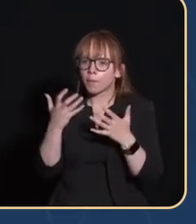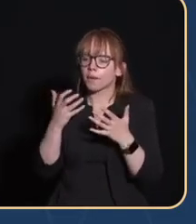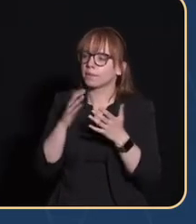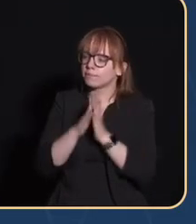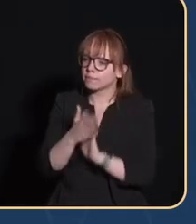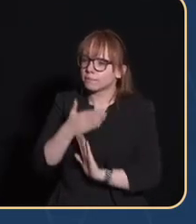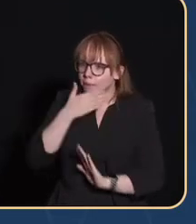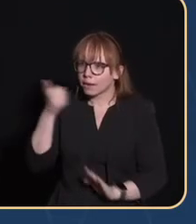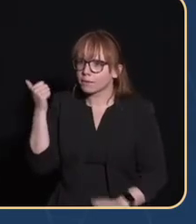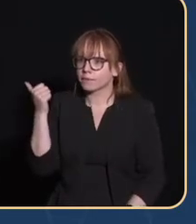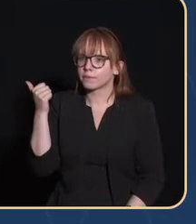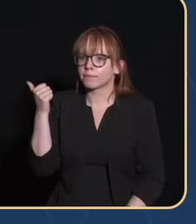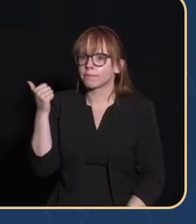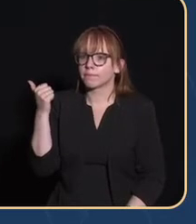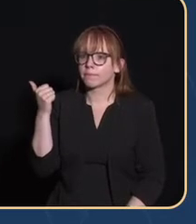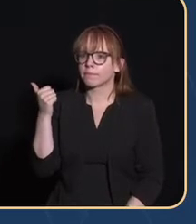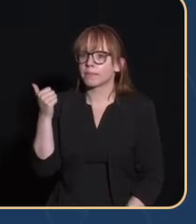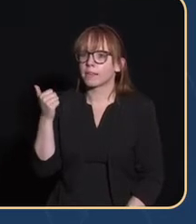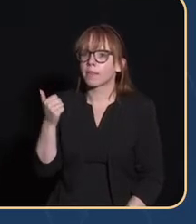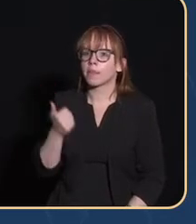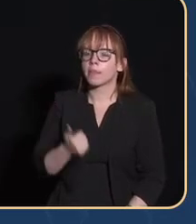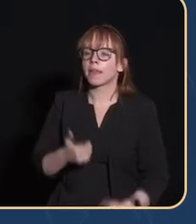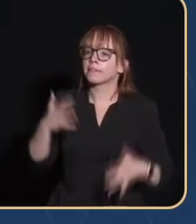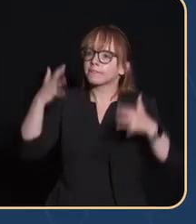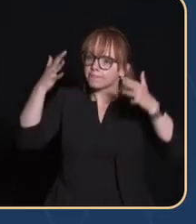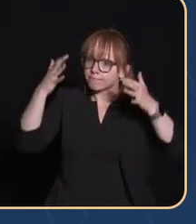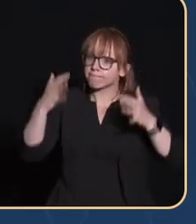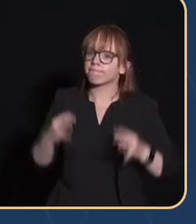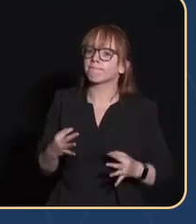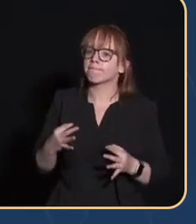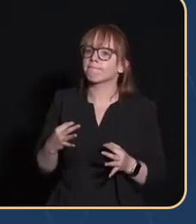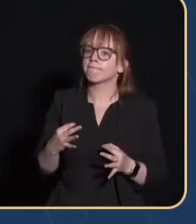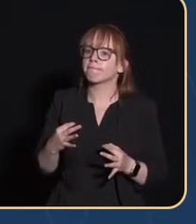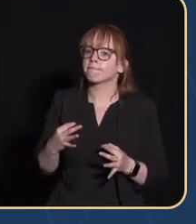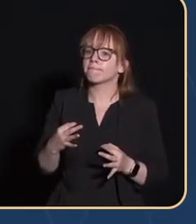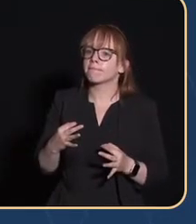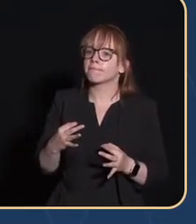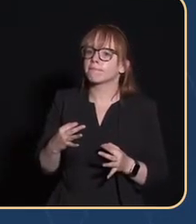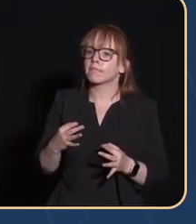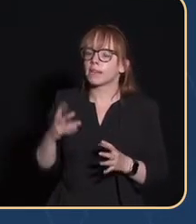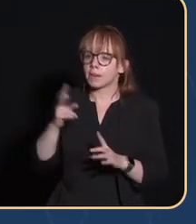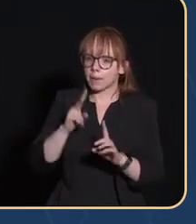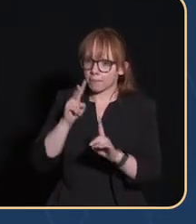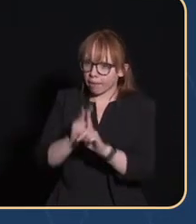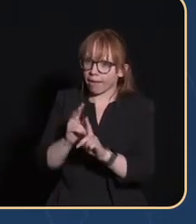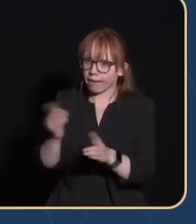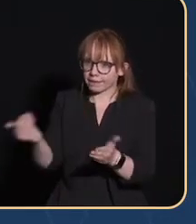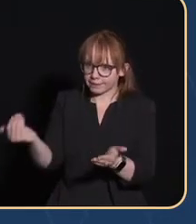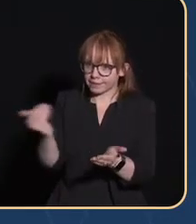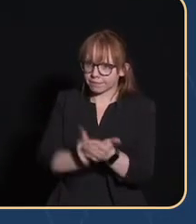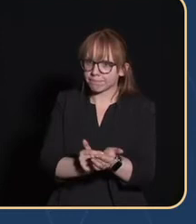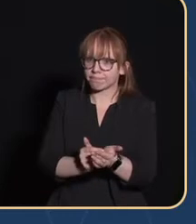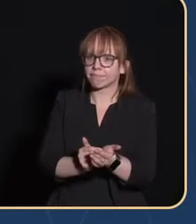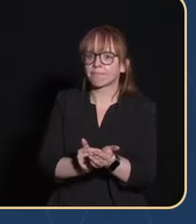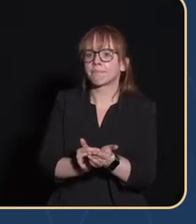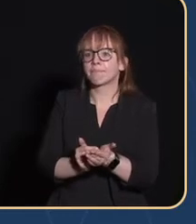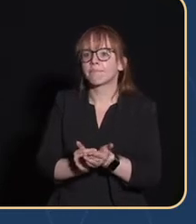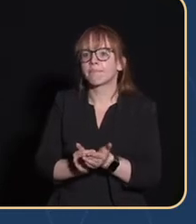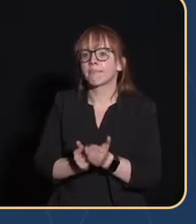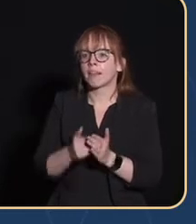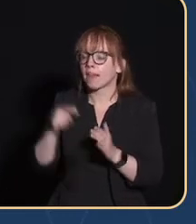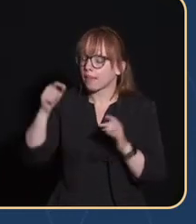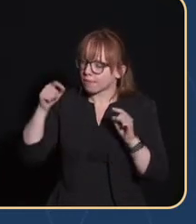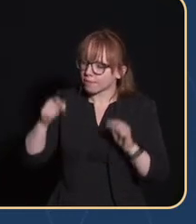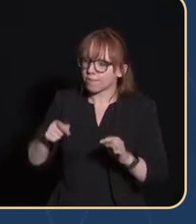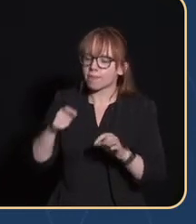be better. So I appealed my academic suspension and restarted school. This time I got